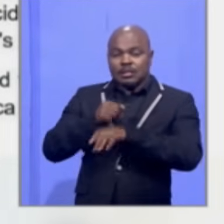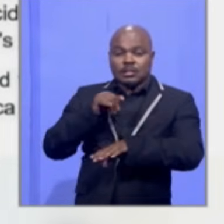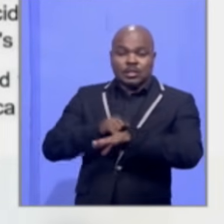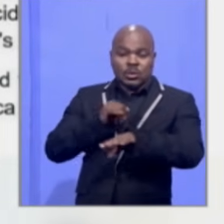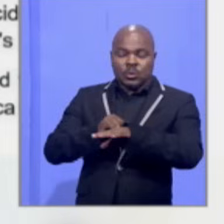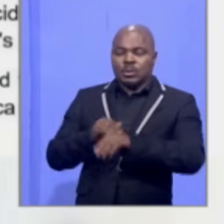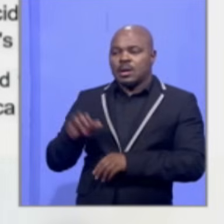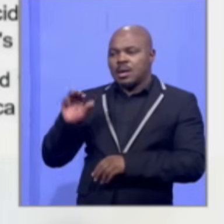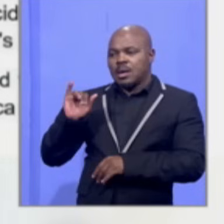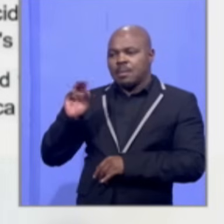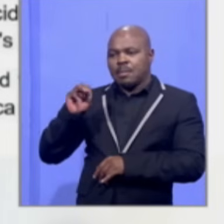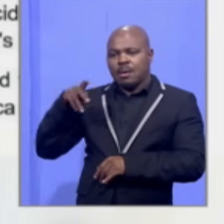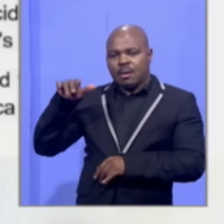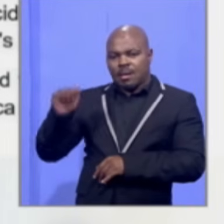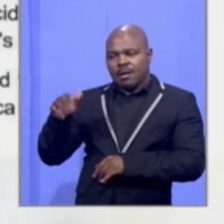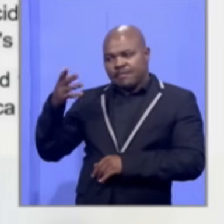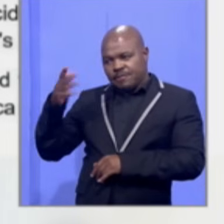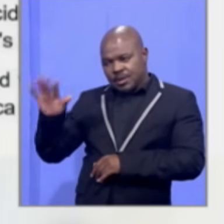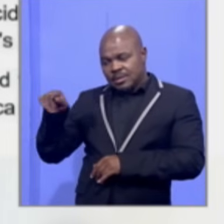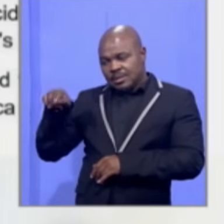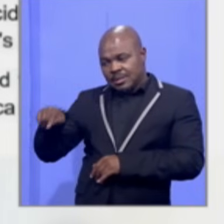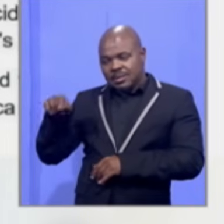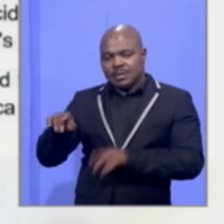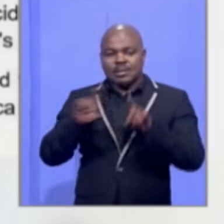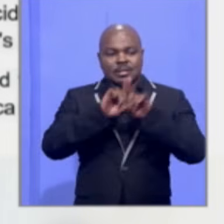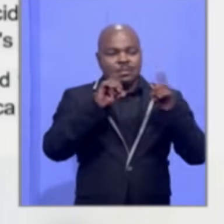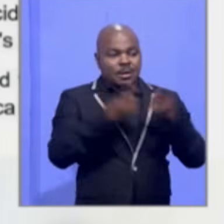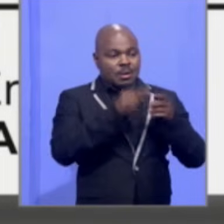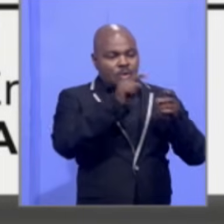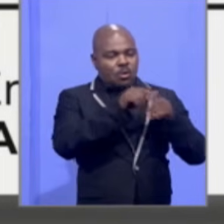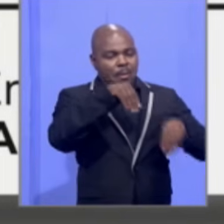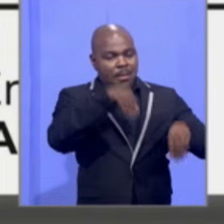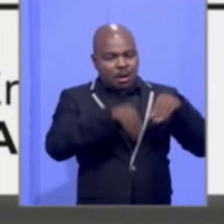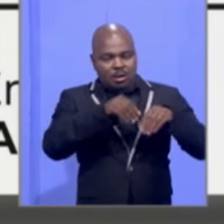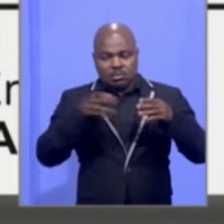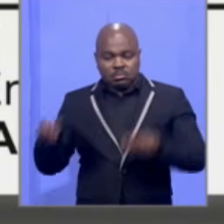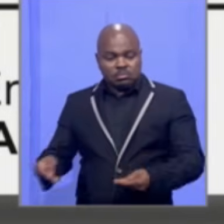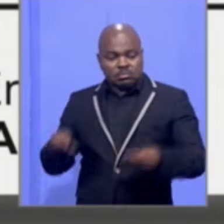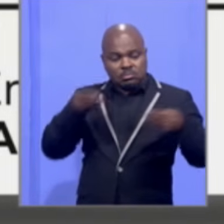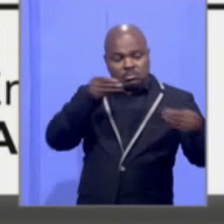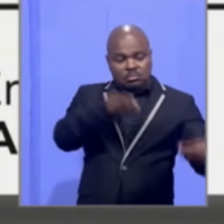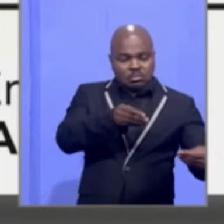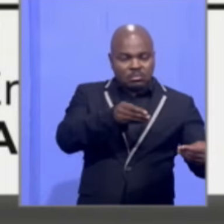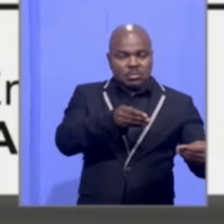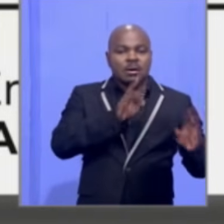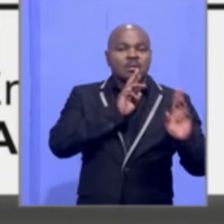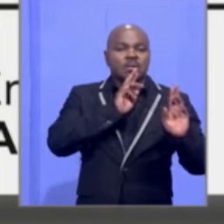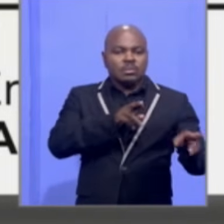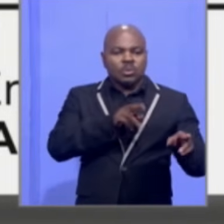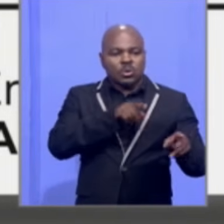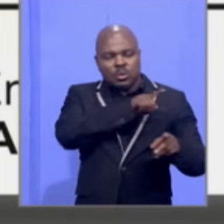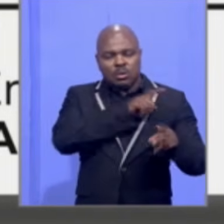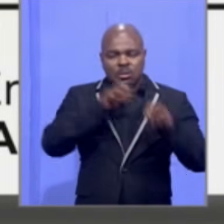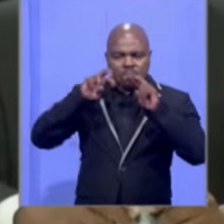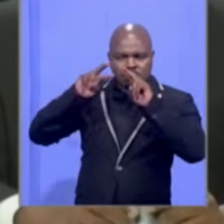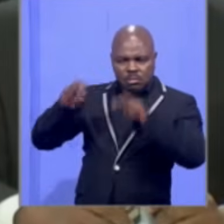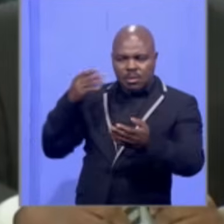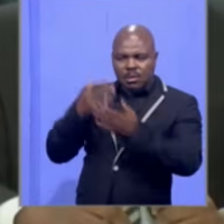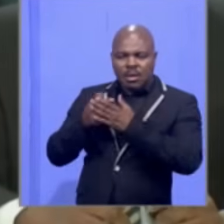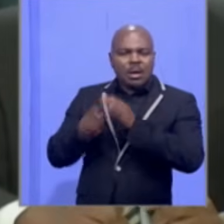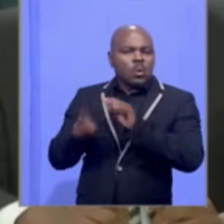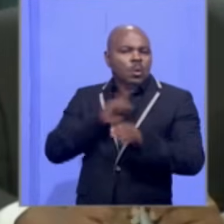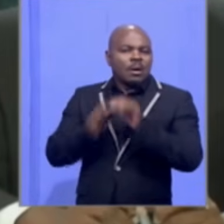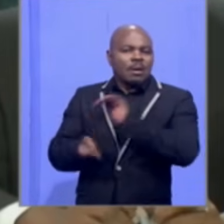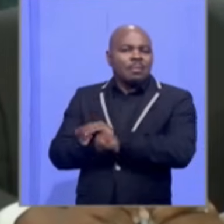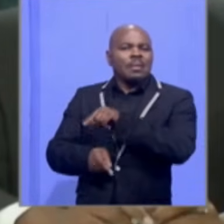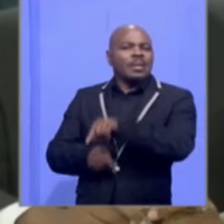neela lefapha la diminerale pegelo go kgontsha lefapha go simolola dikgato tebang le kotsi eno.